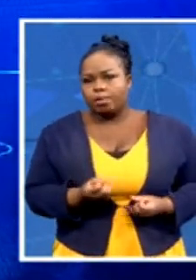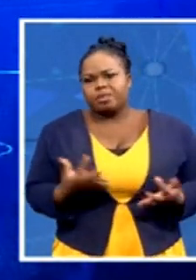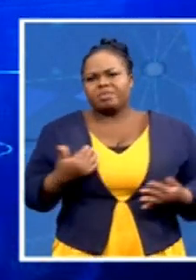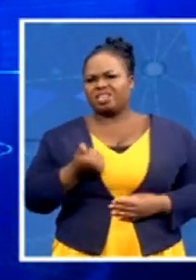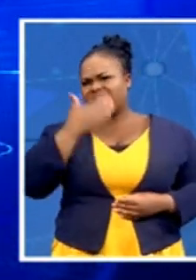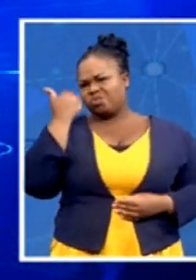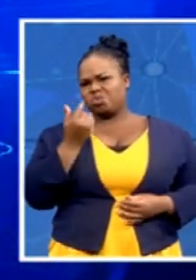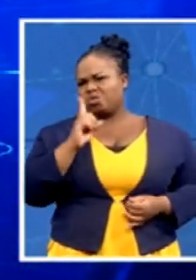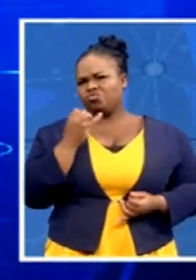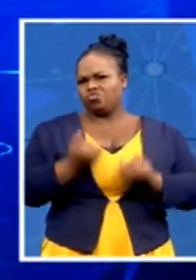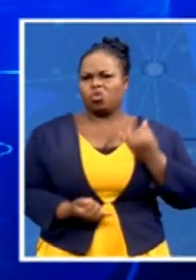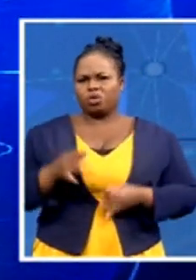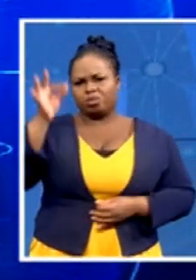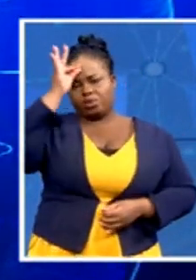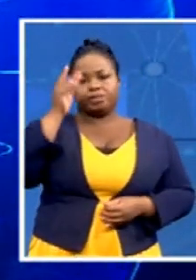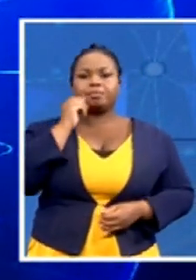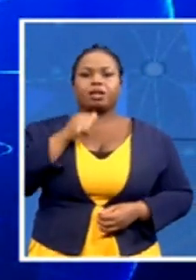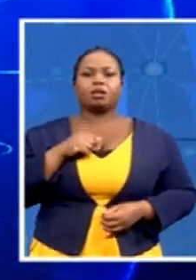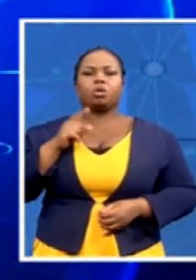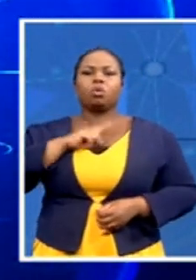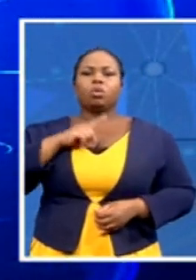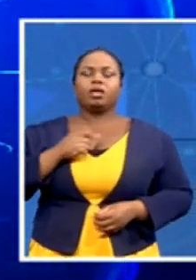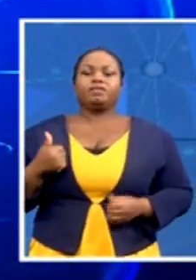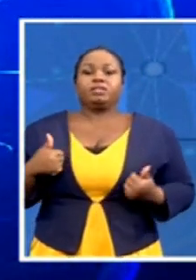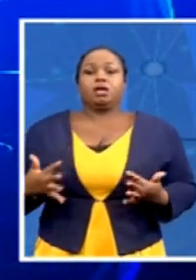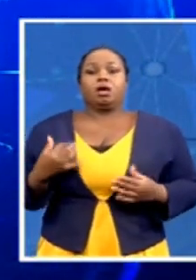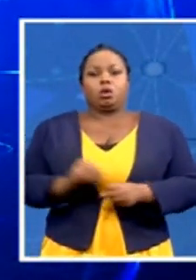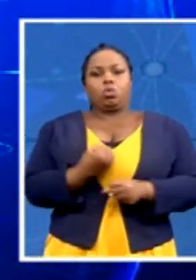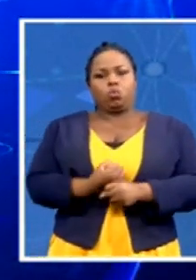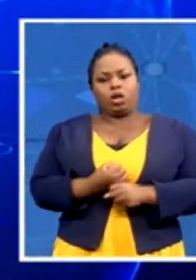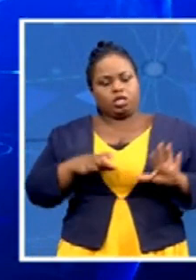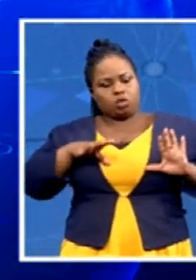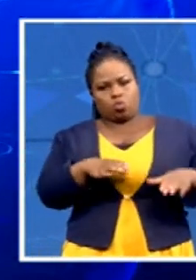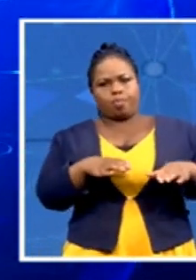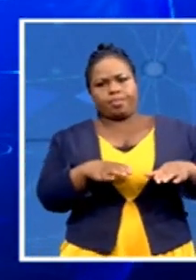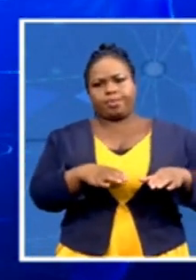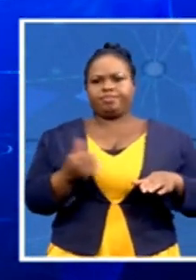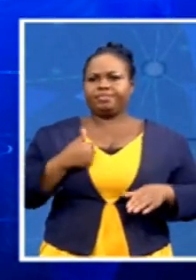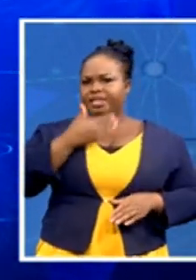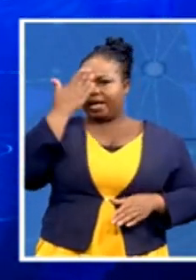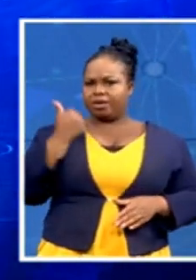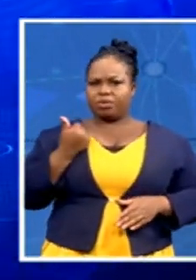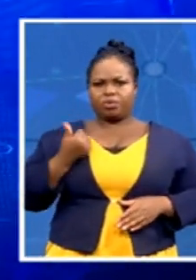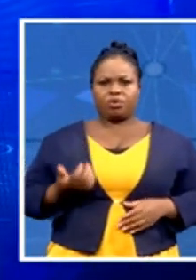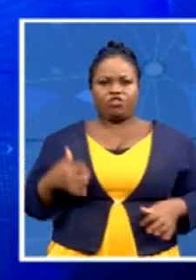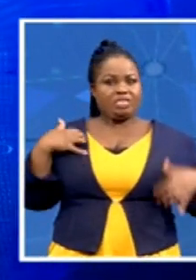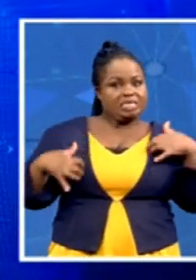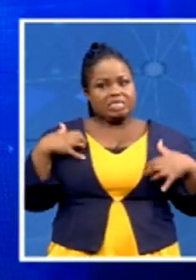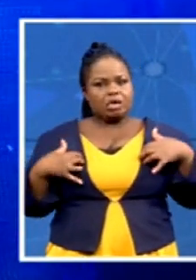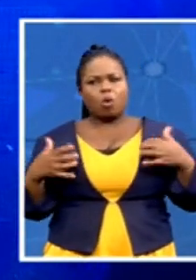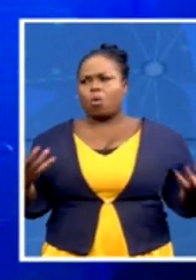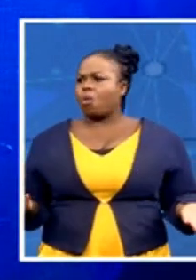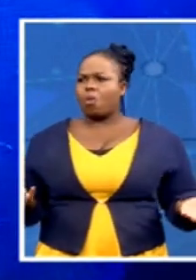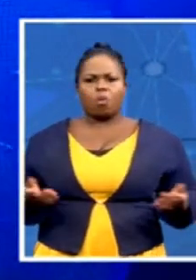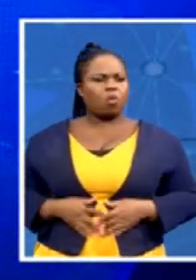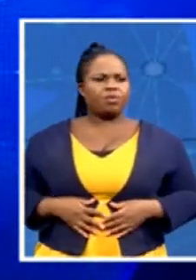officers when they start to do work as a group. I don't know, it's excitement or it's what, things